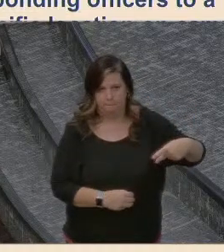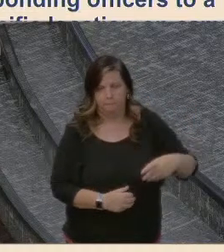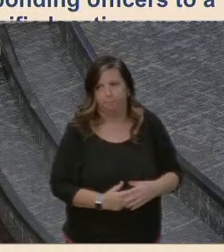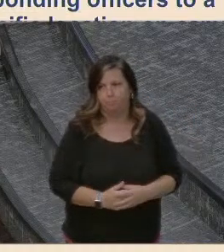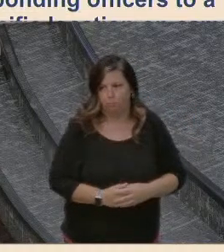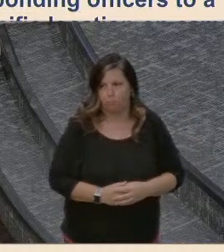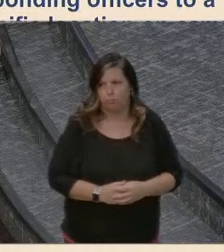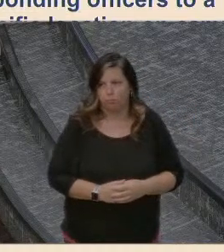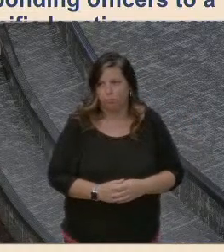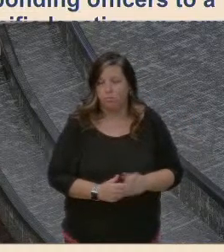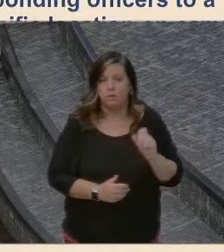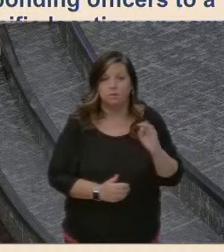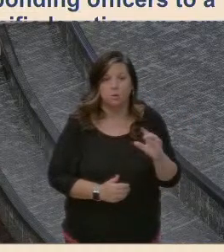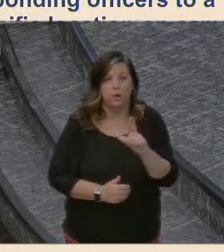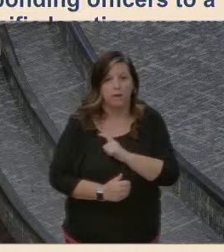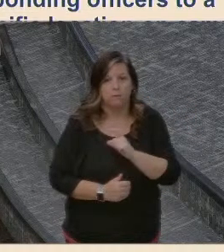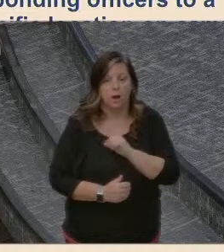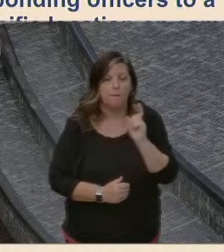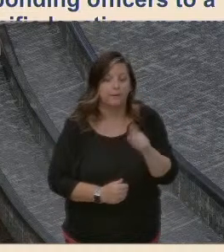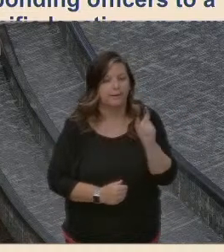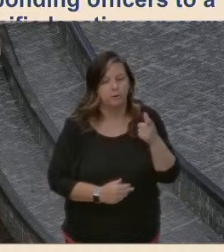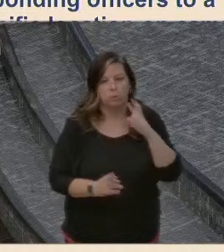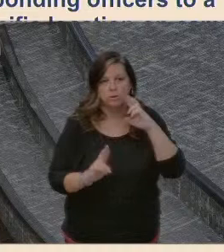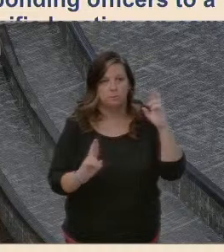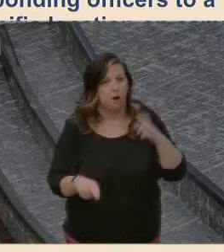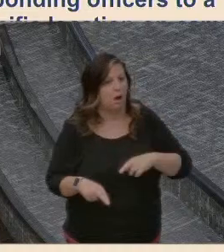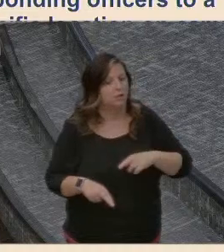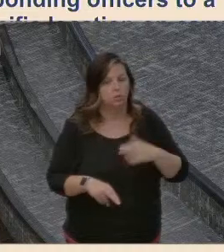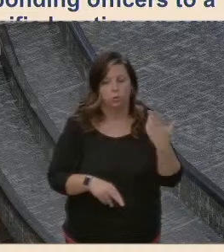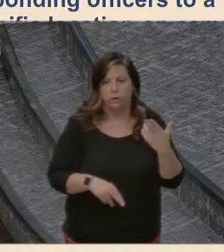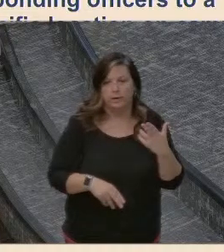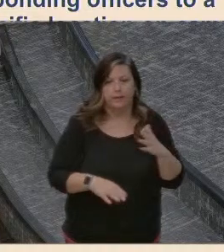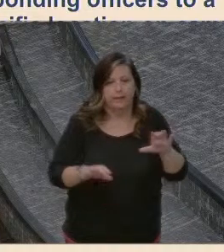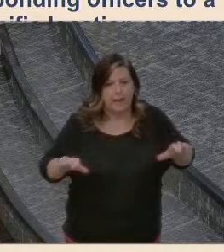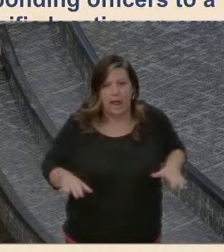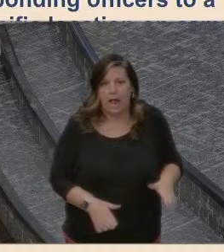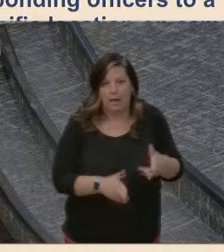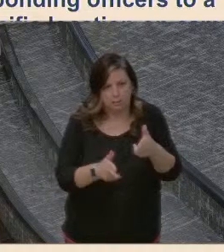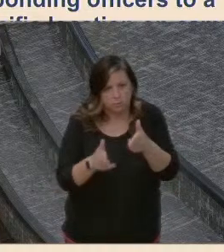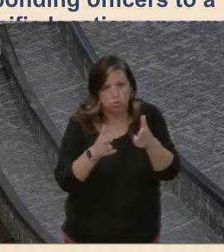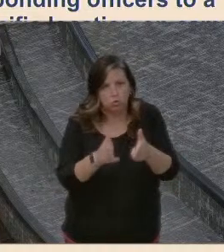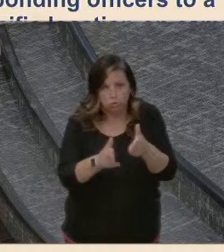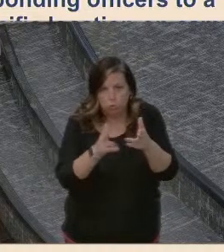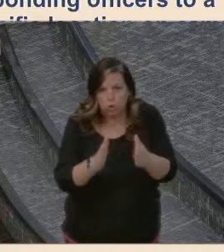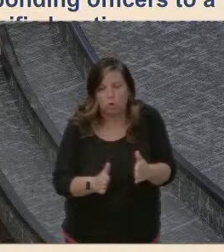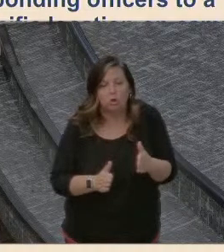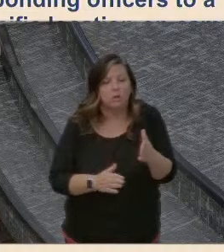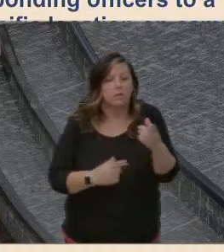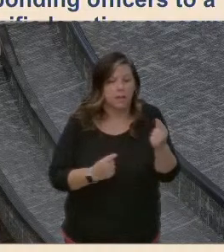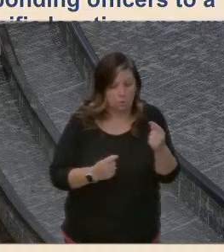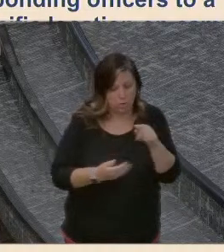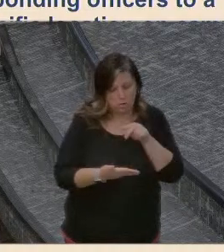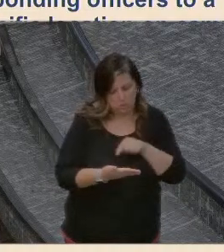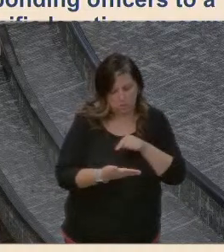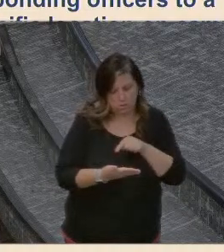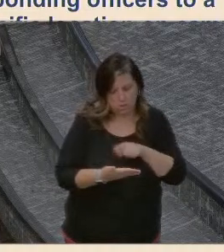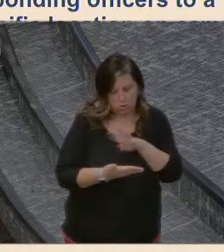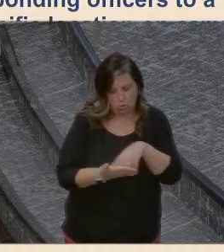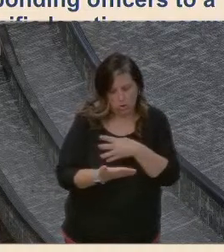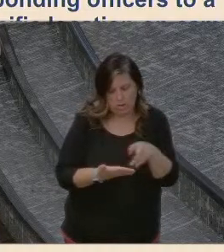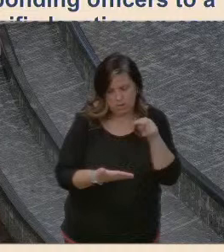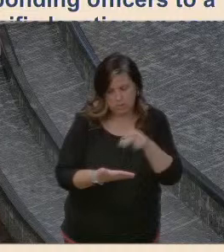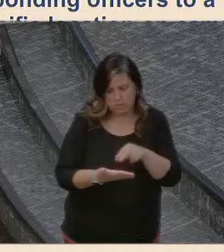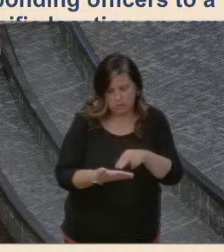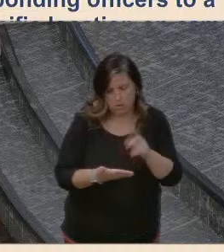that law enforcement had to respond to an active shooter scenario, they would use the grid pattern to guide